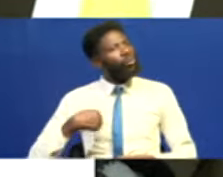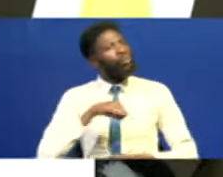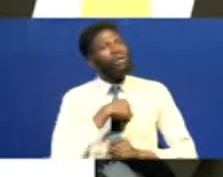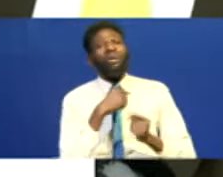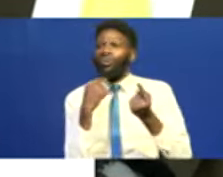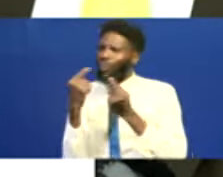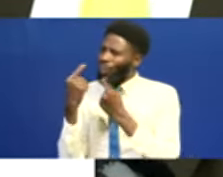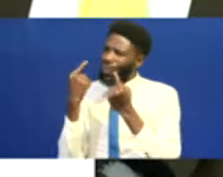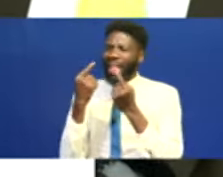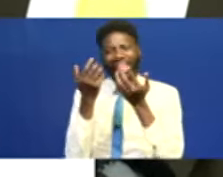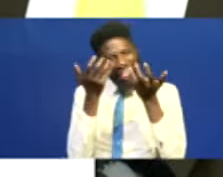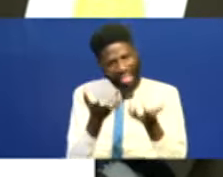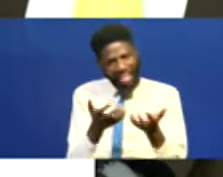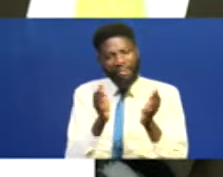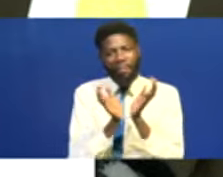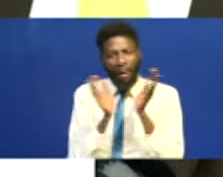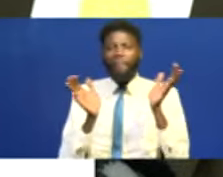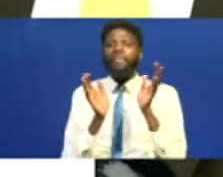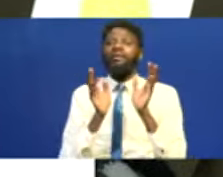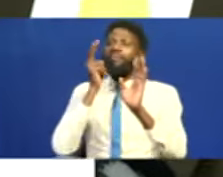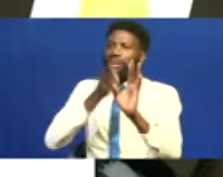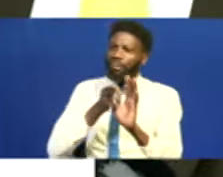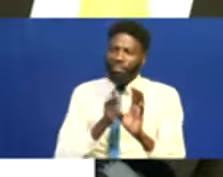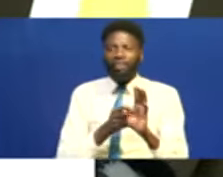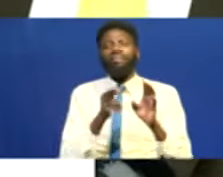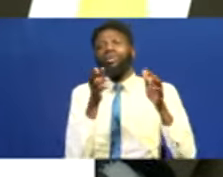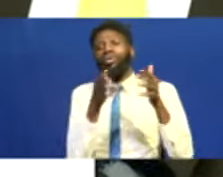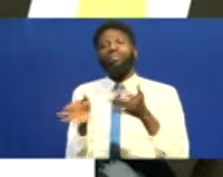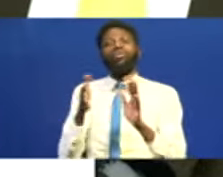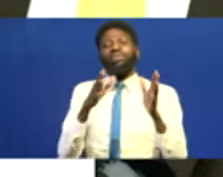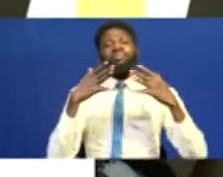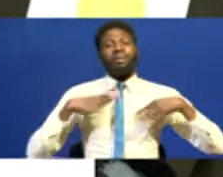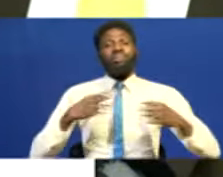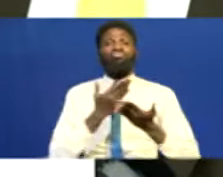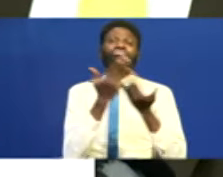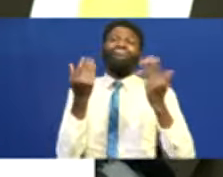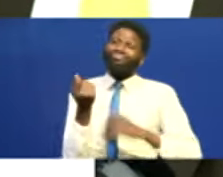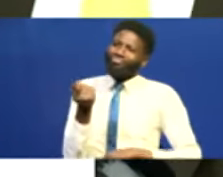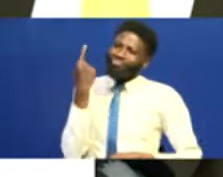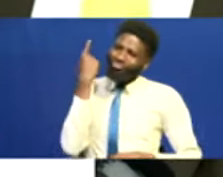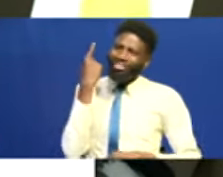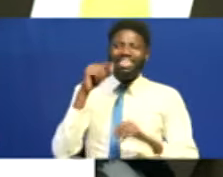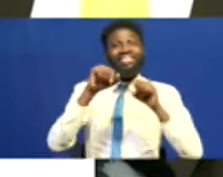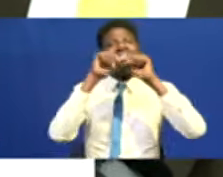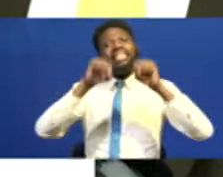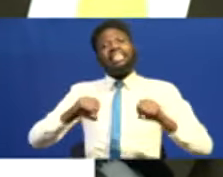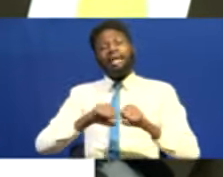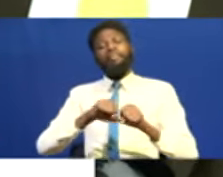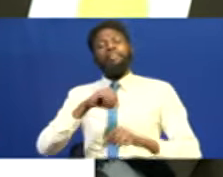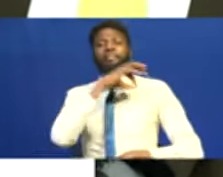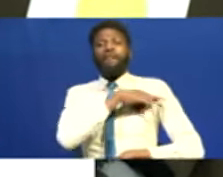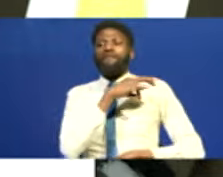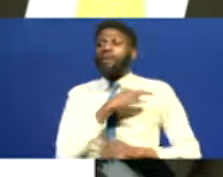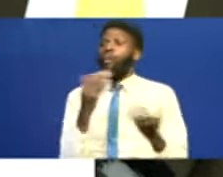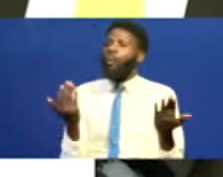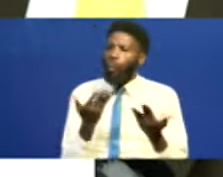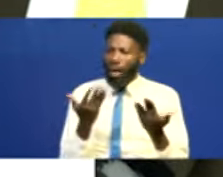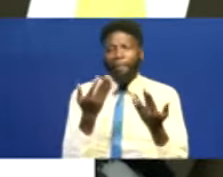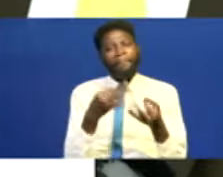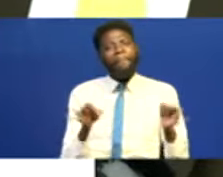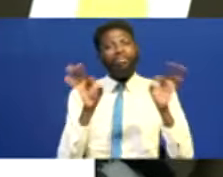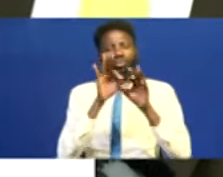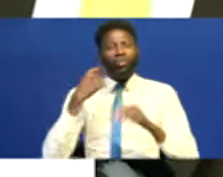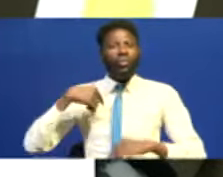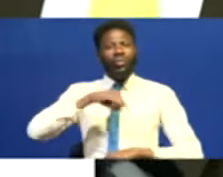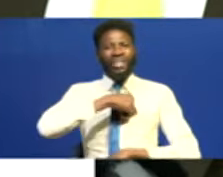participation. Public participation is an opportunity for people to understand the opportunities of this system, and that's why it is important that we go to the